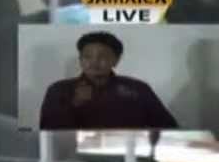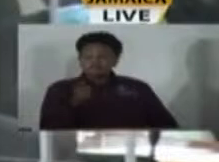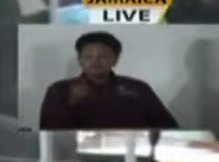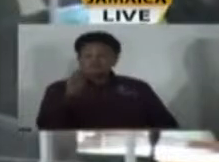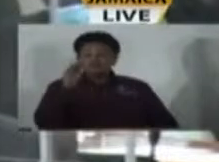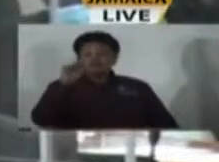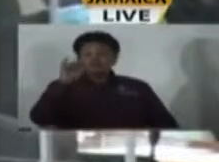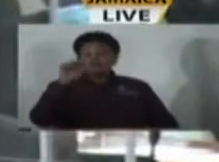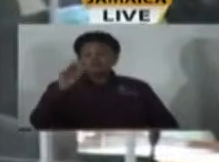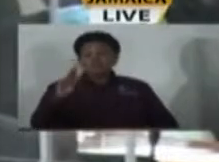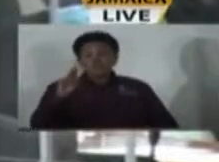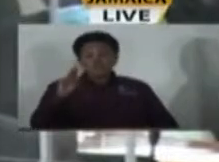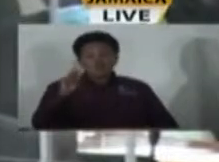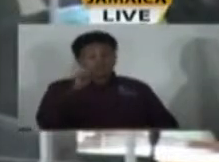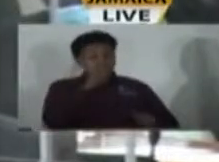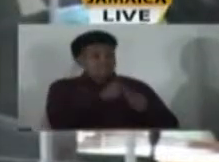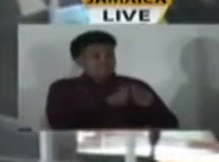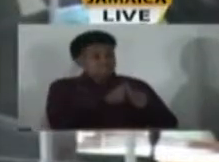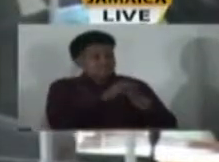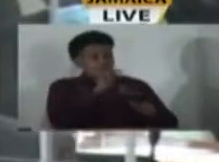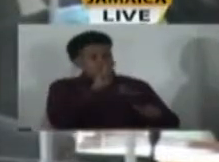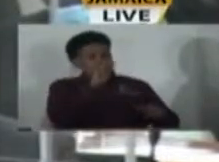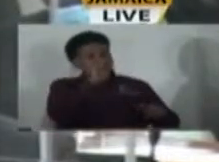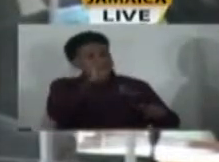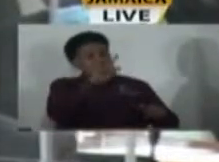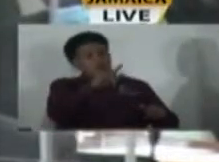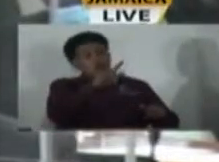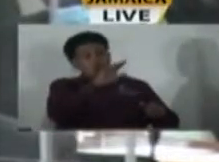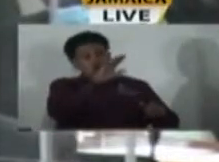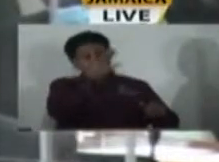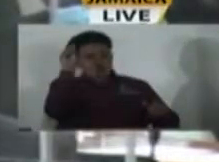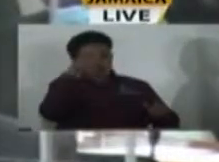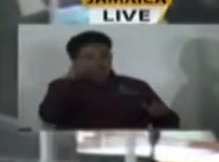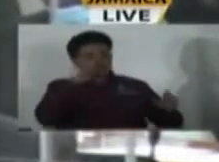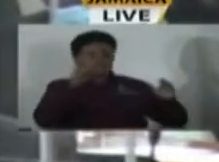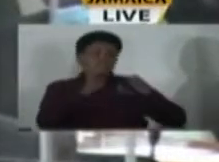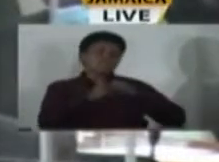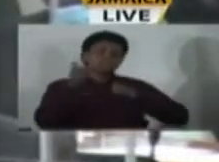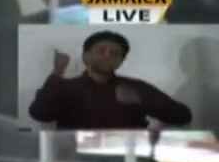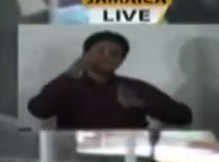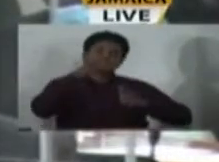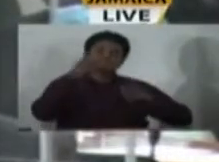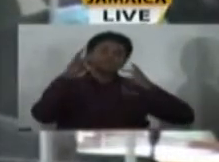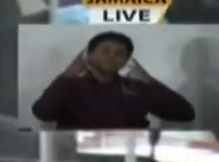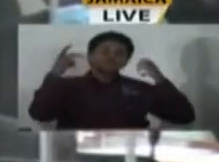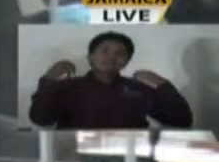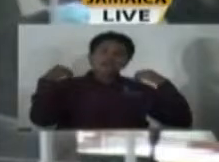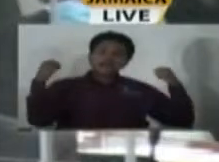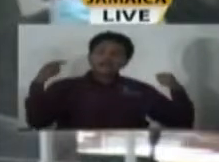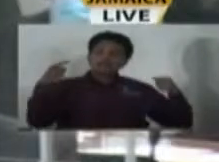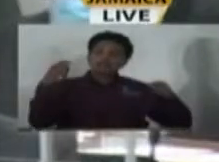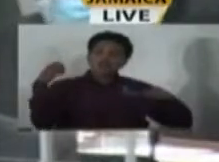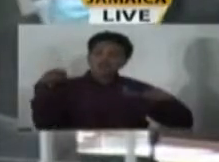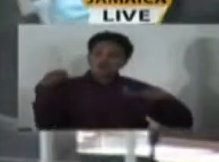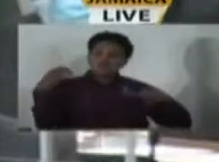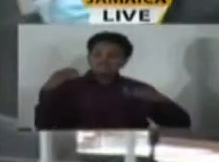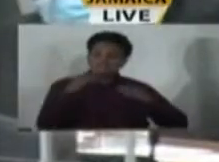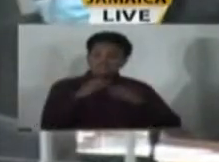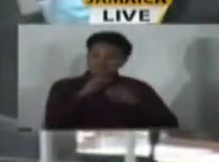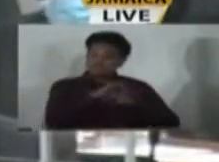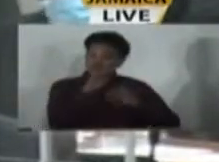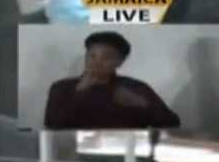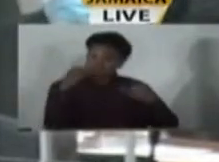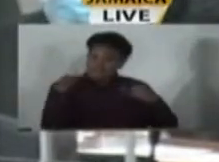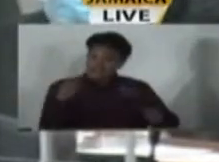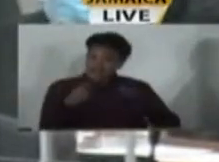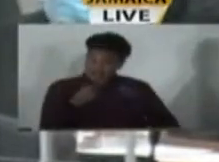mayor of each municipal corporation, the chief public health officer in the Ministry of